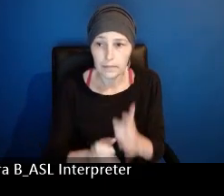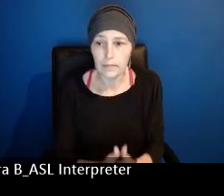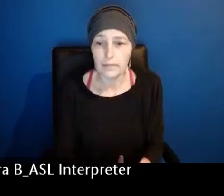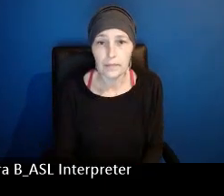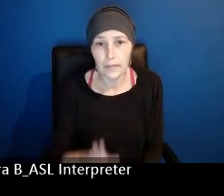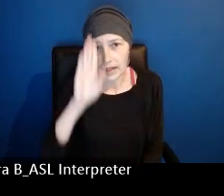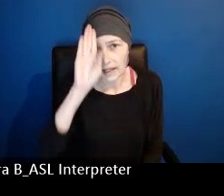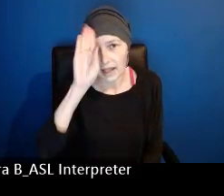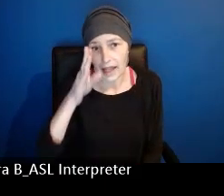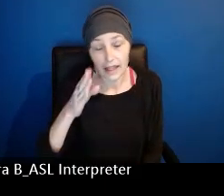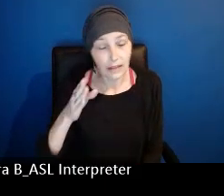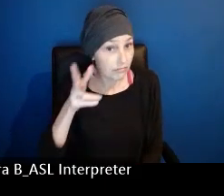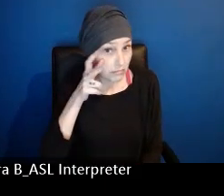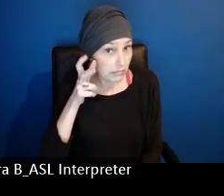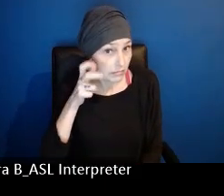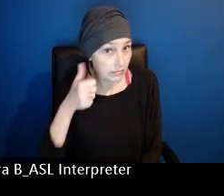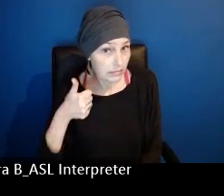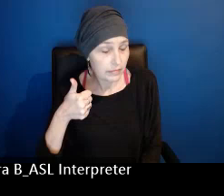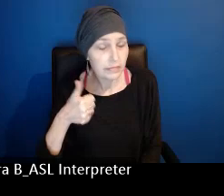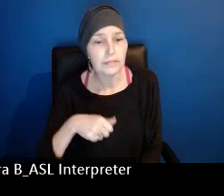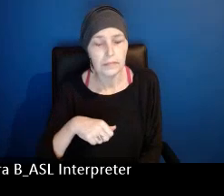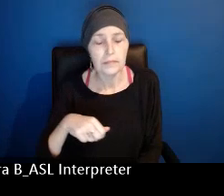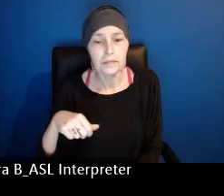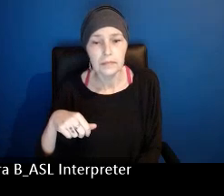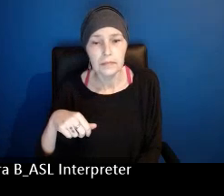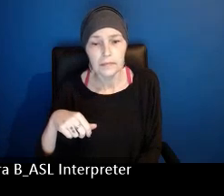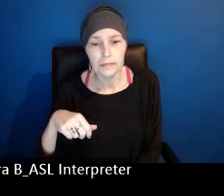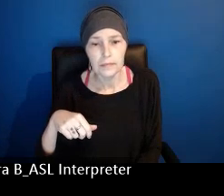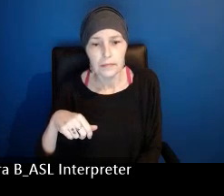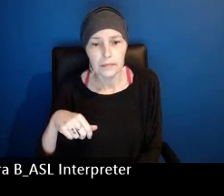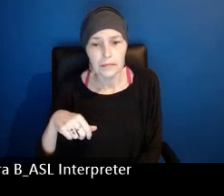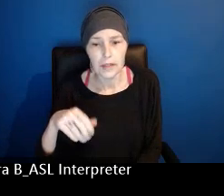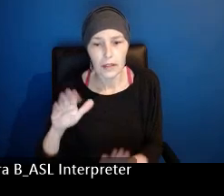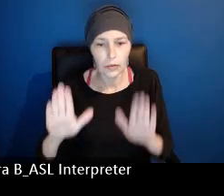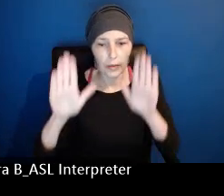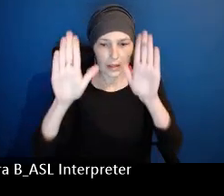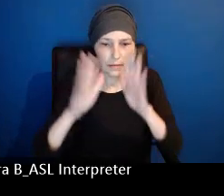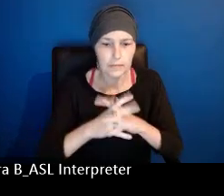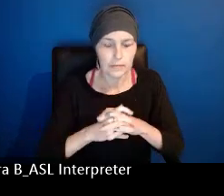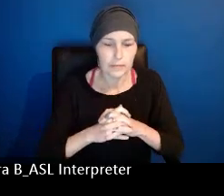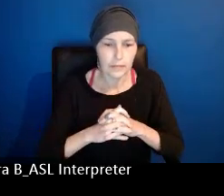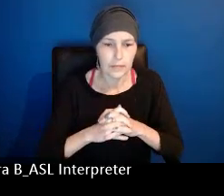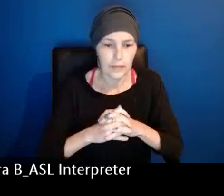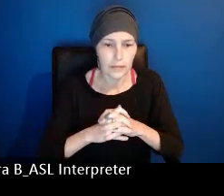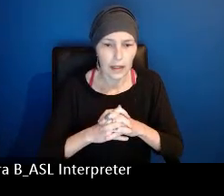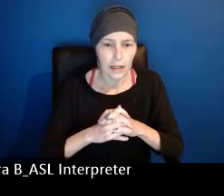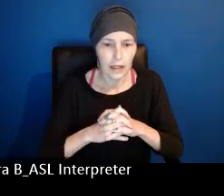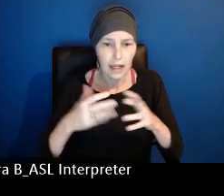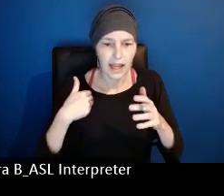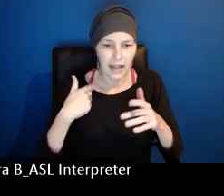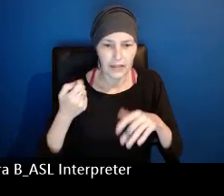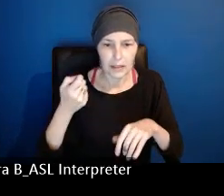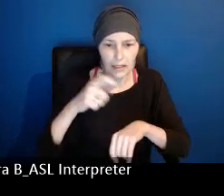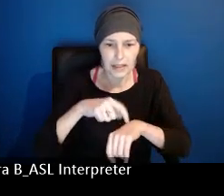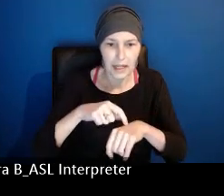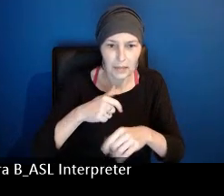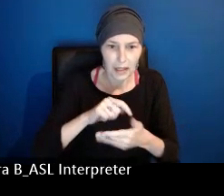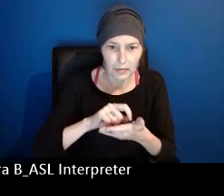Hi, can you hear me? Yeah, we can hear you great. Thank you for... Great, okay. I had time to write something, so I'm just gonna read